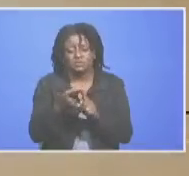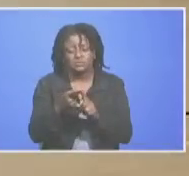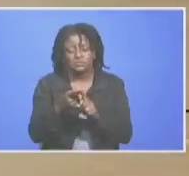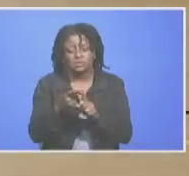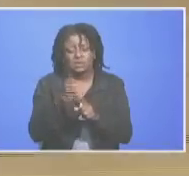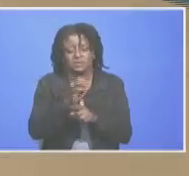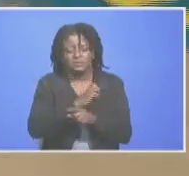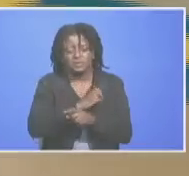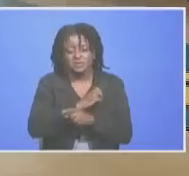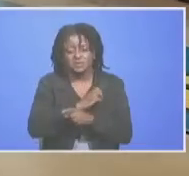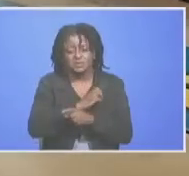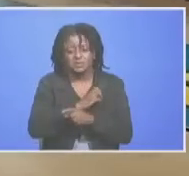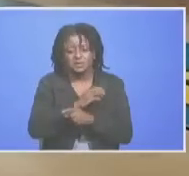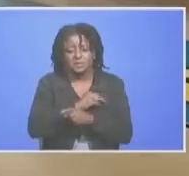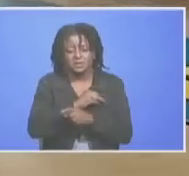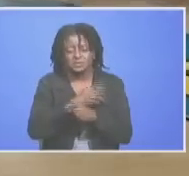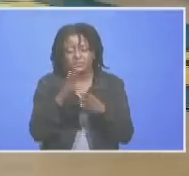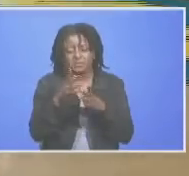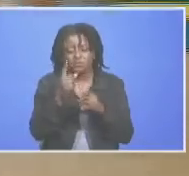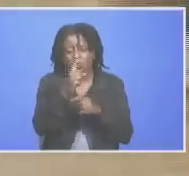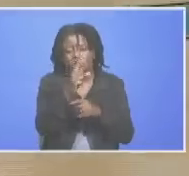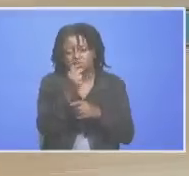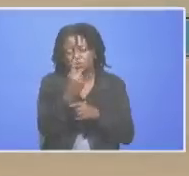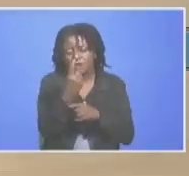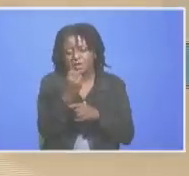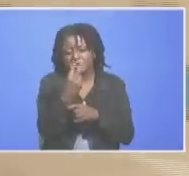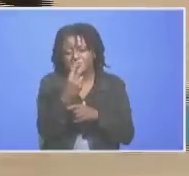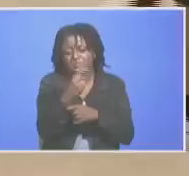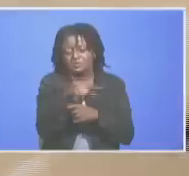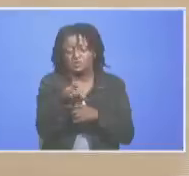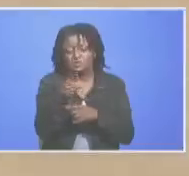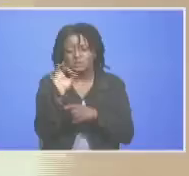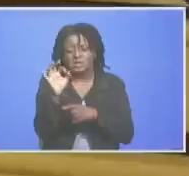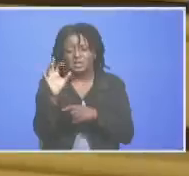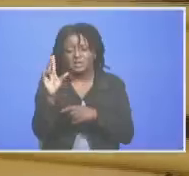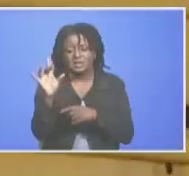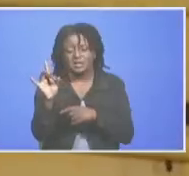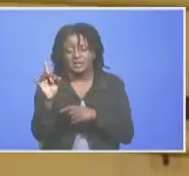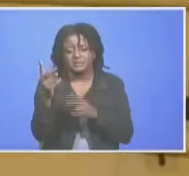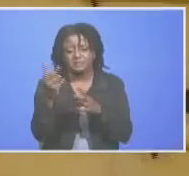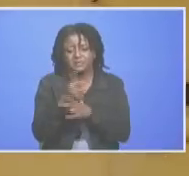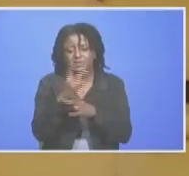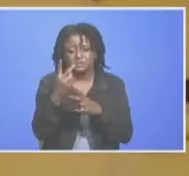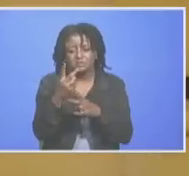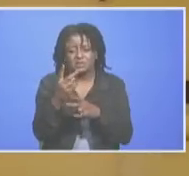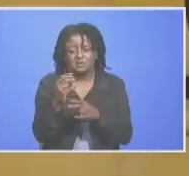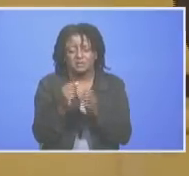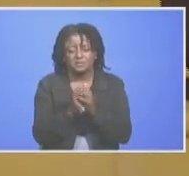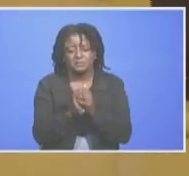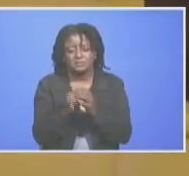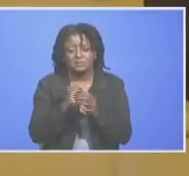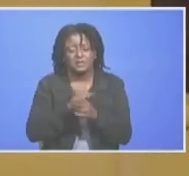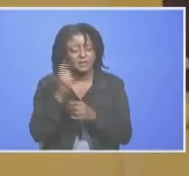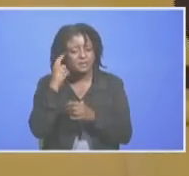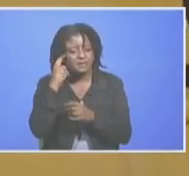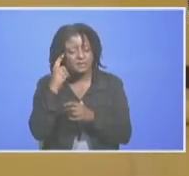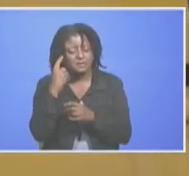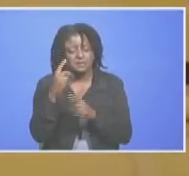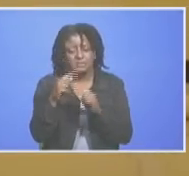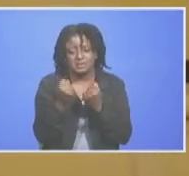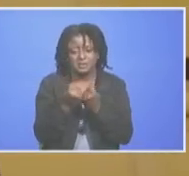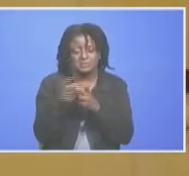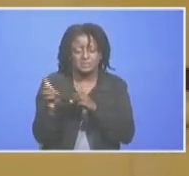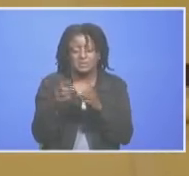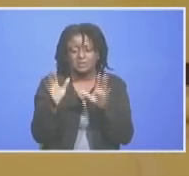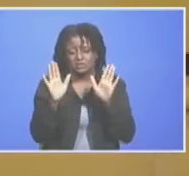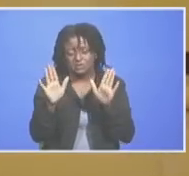up their tour 3-0 with a 112-98 victory. I think the team just did a great job. We moved the ball. It was our third game in. Everybody's starting